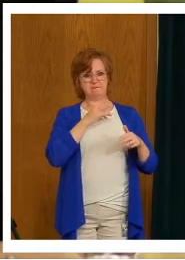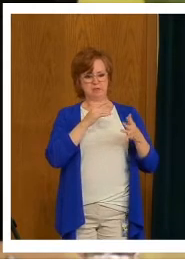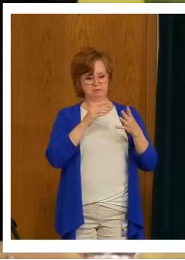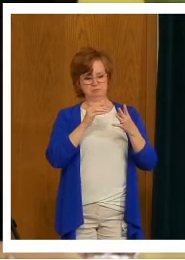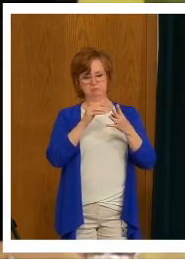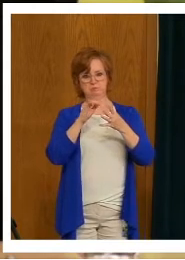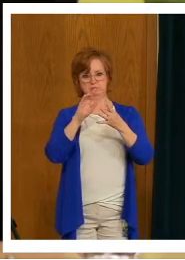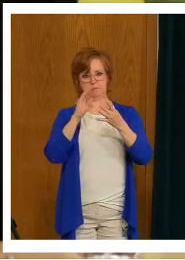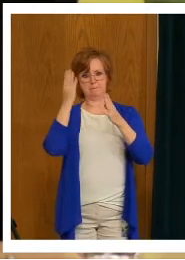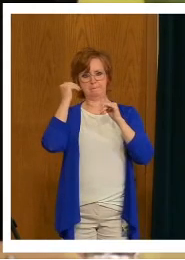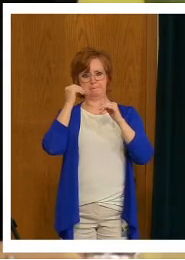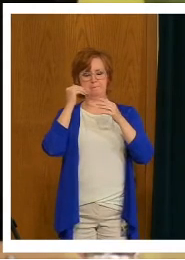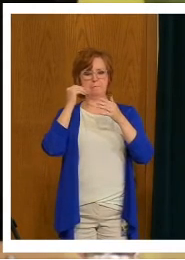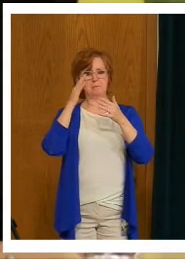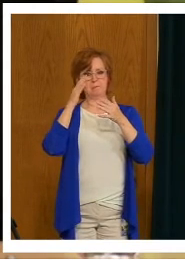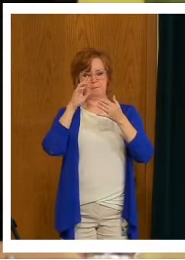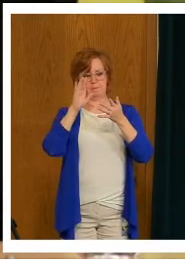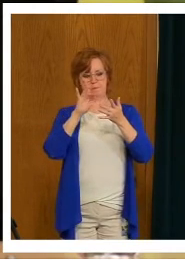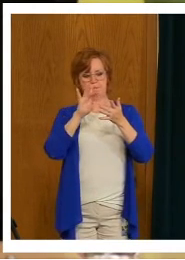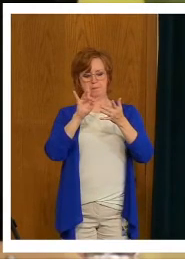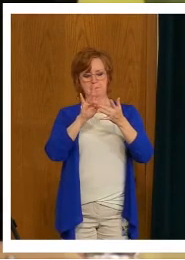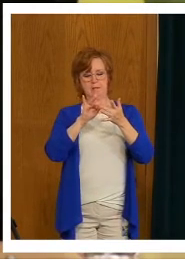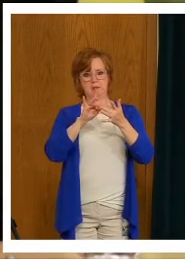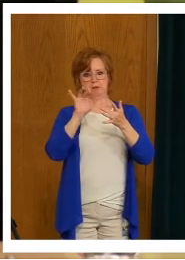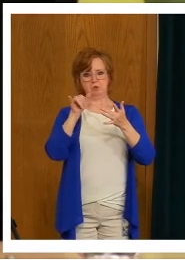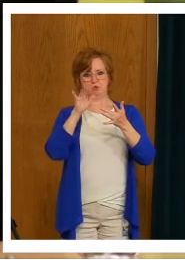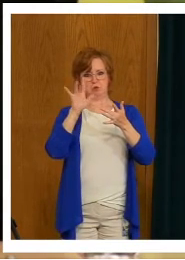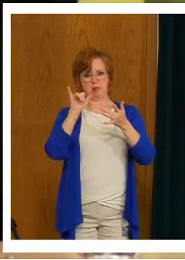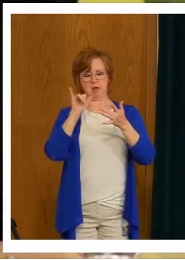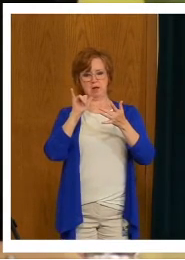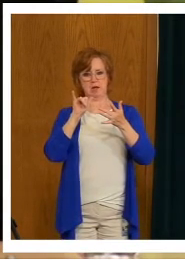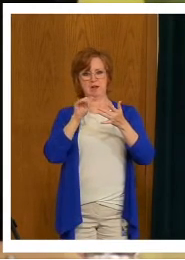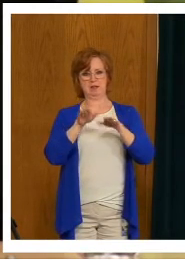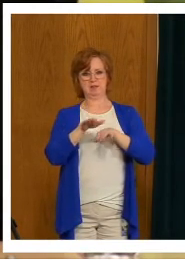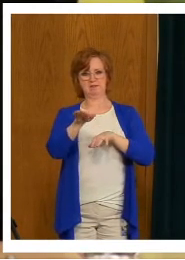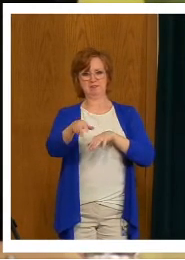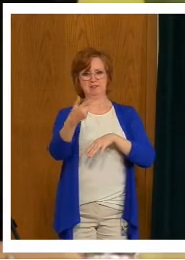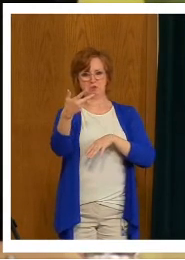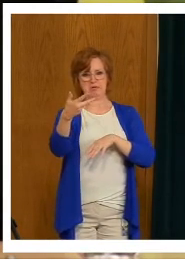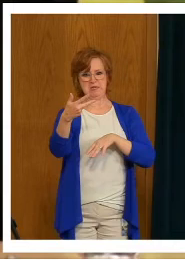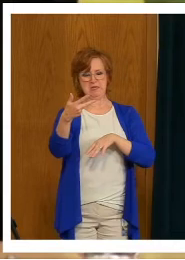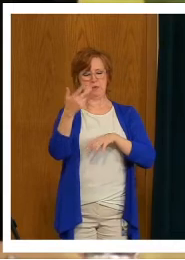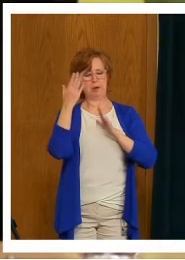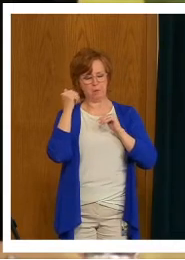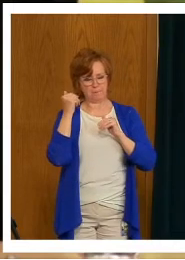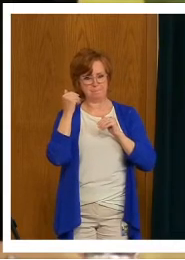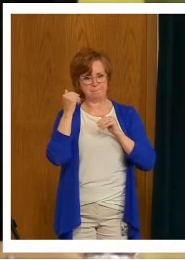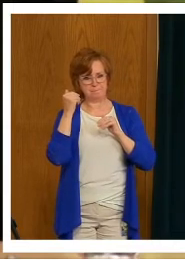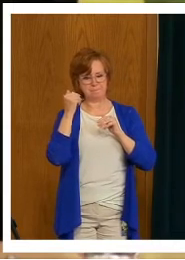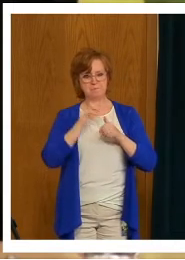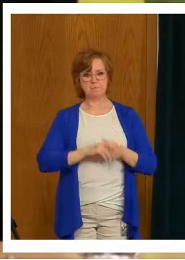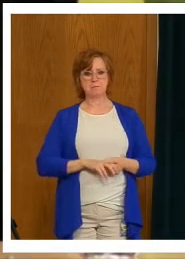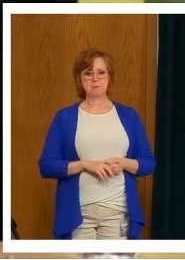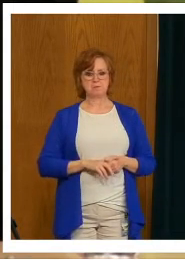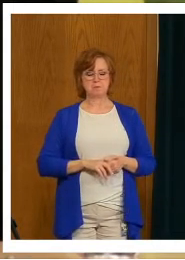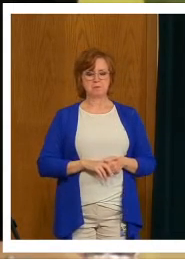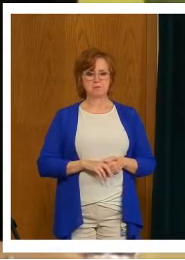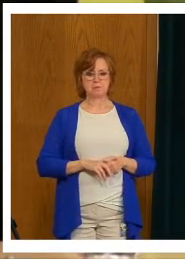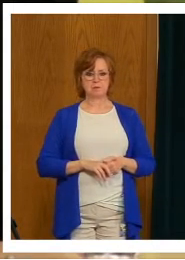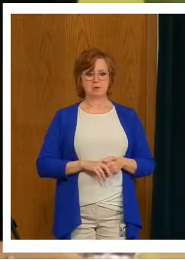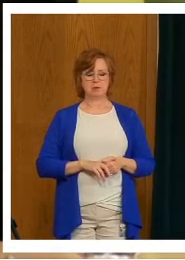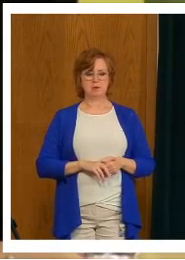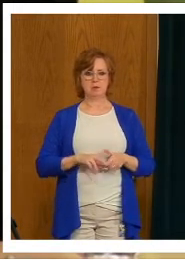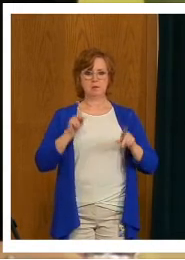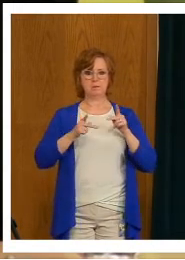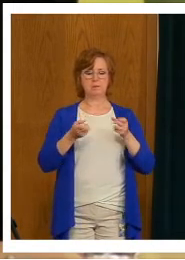mid-July, to be able to move forward with that phase 3. Ultimately, we'll have many people that will be received or have received their second shot.